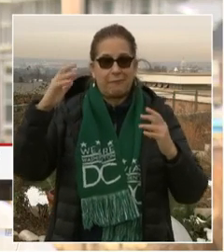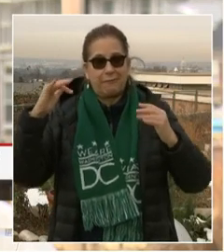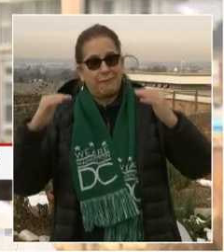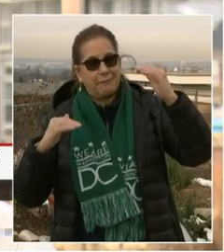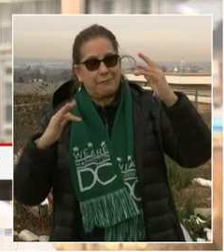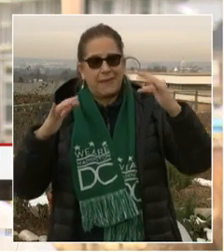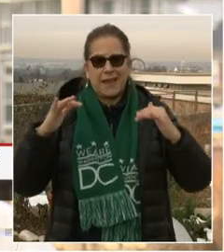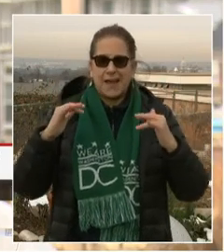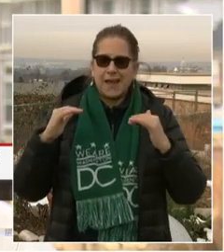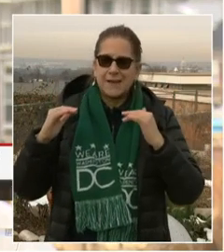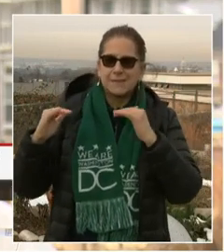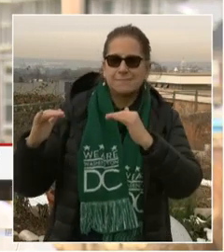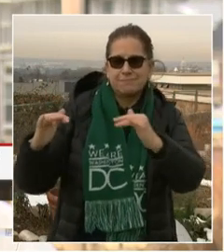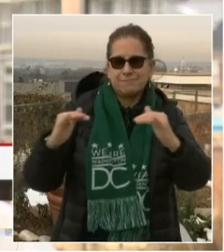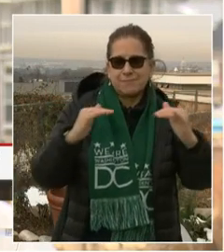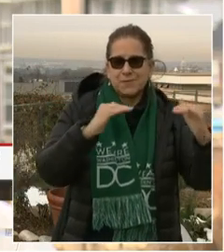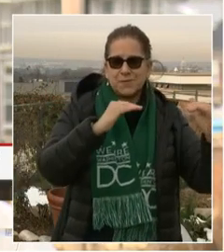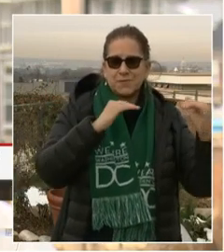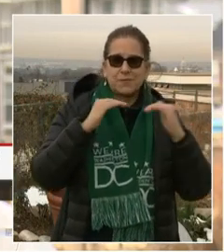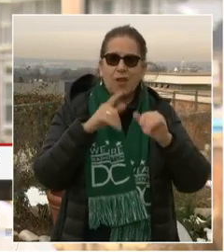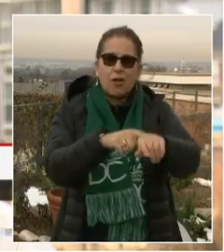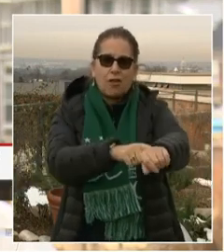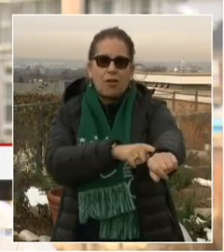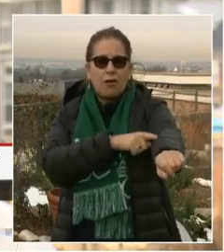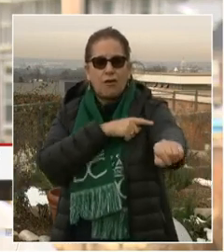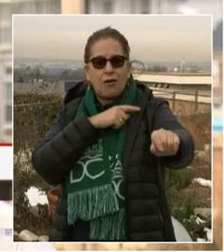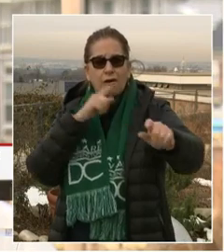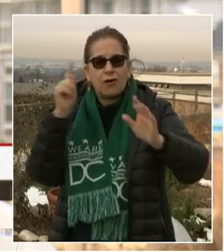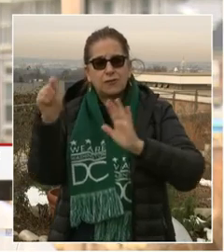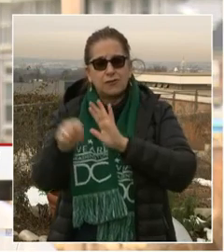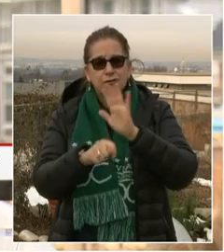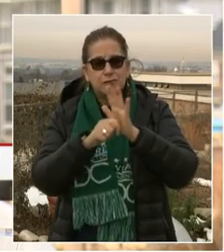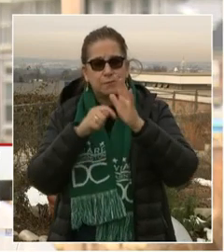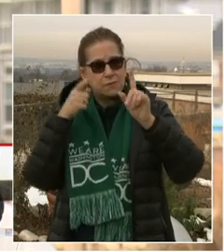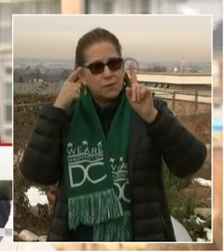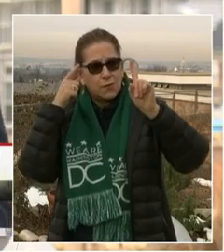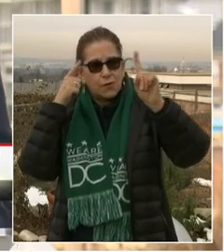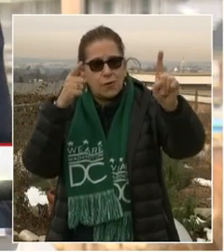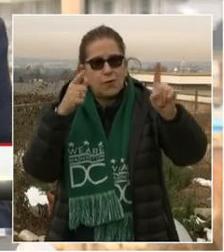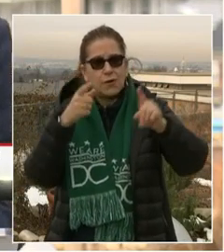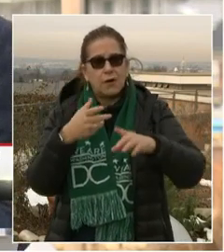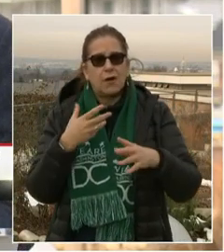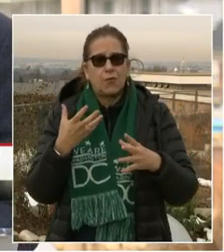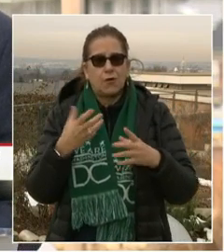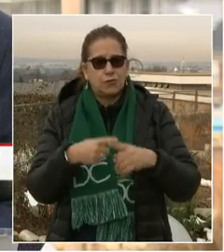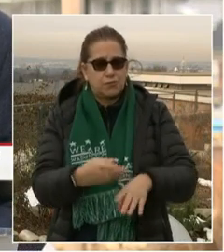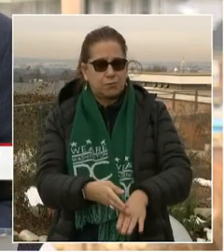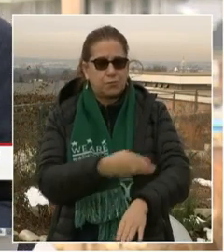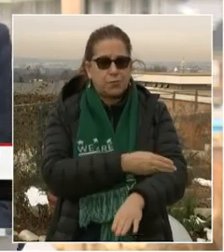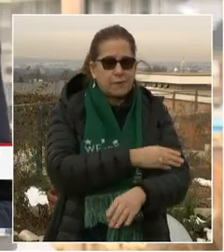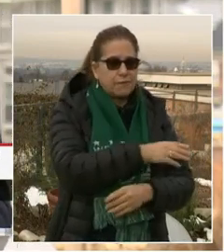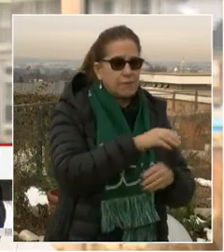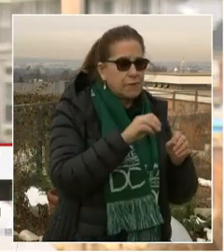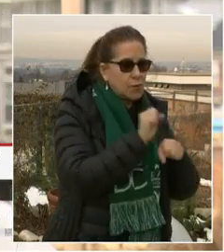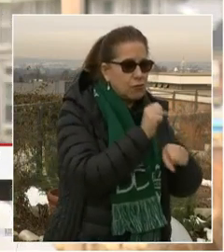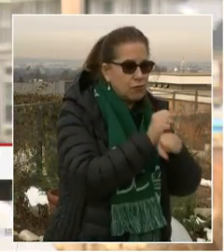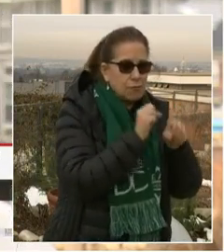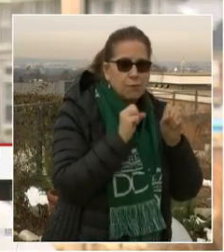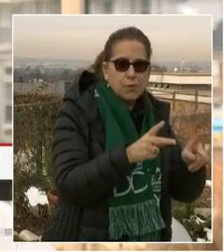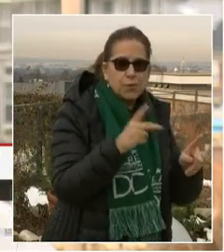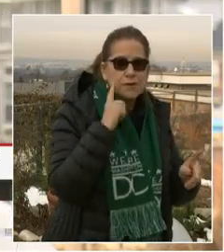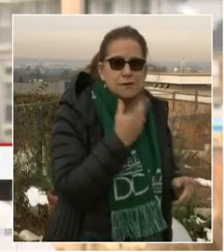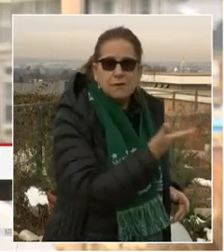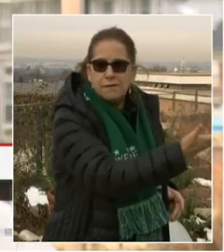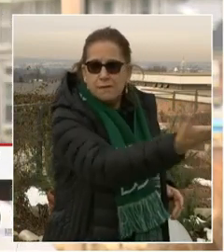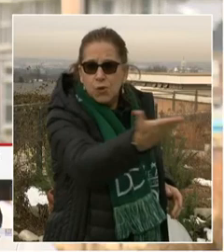opportunities for lower-income workers. Supporting guaranteed income initiatives is an important step in re-examining the way we approach